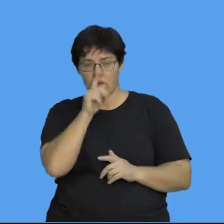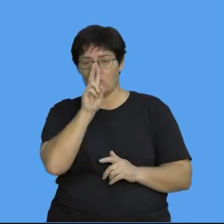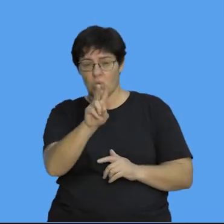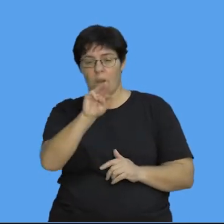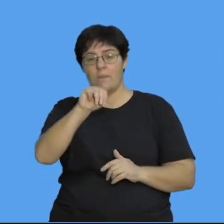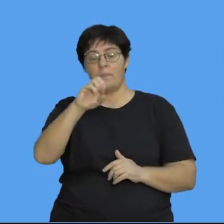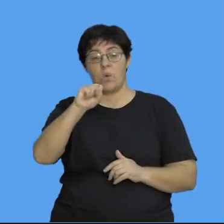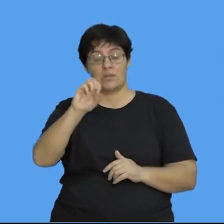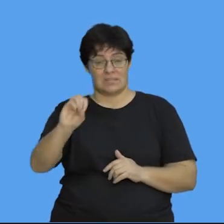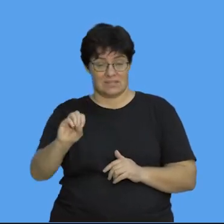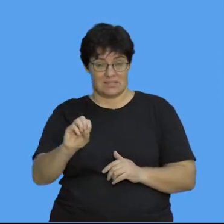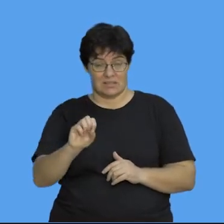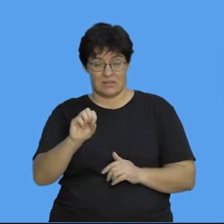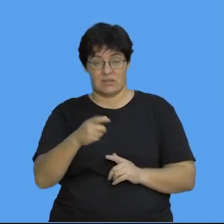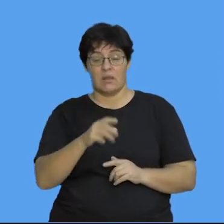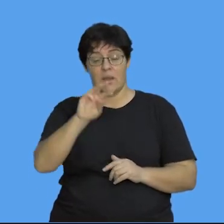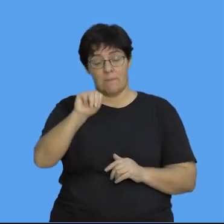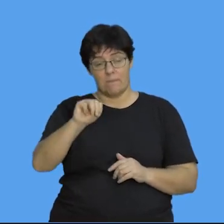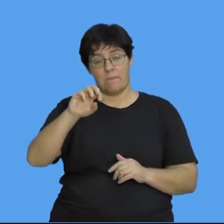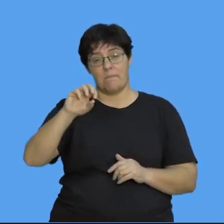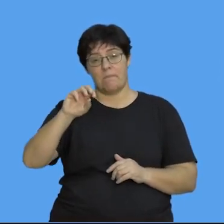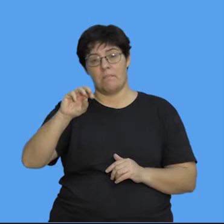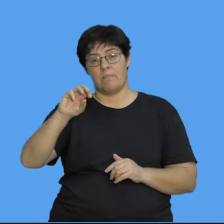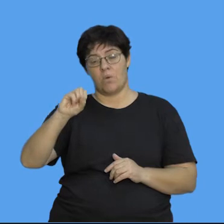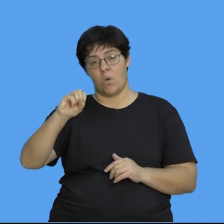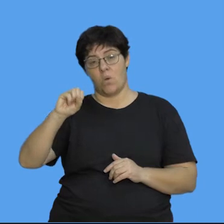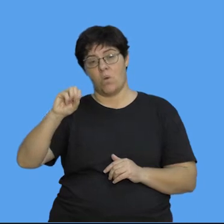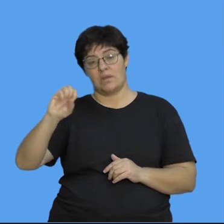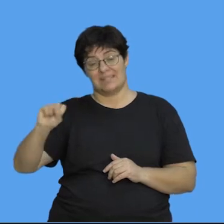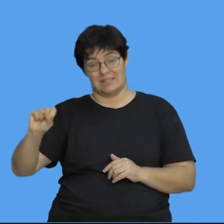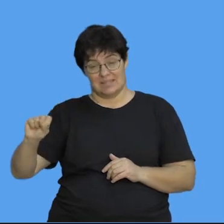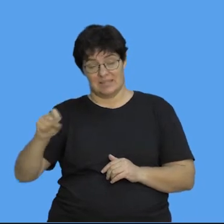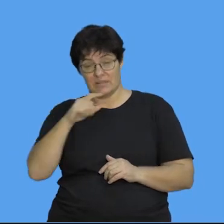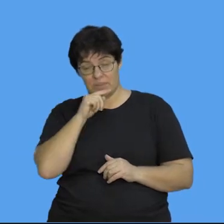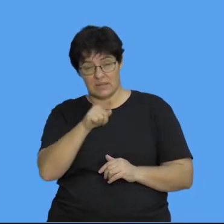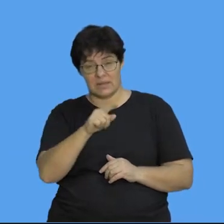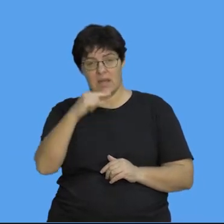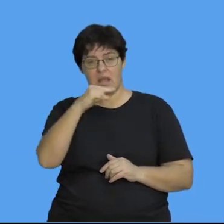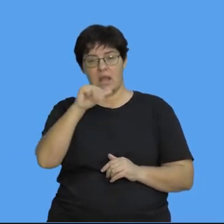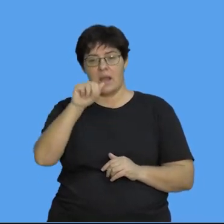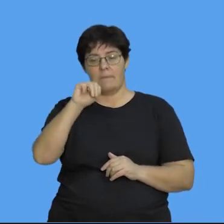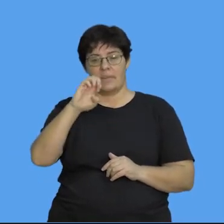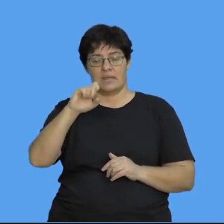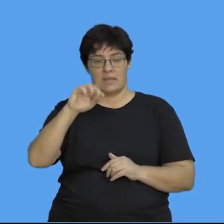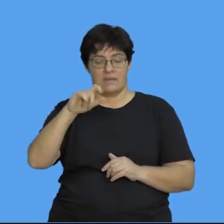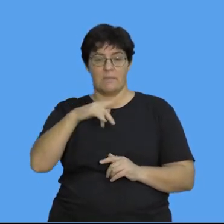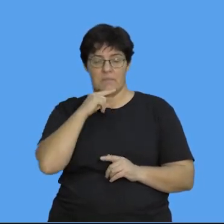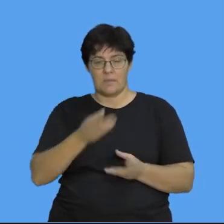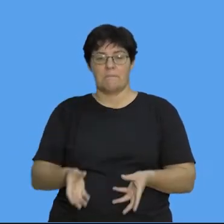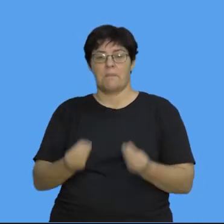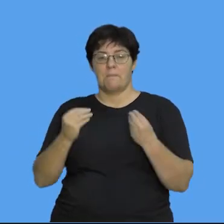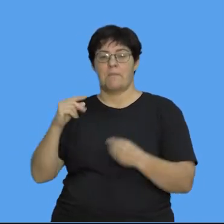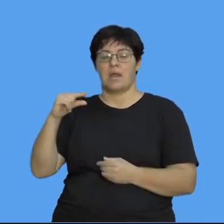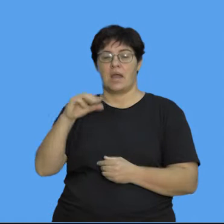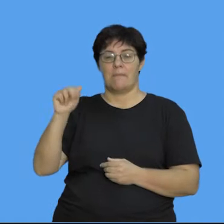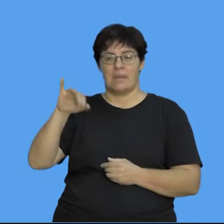Now if we look at moss over here, you'll see over here is a gametophyte, and a gametophyte means it